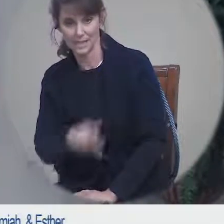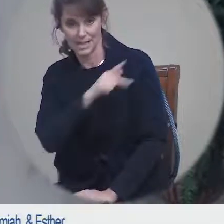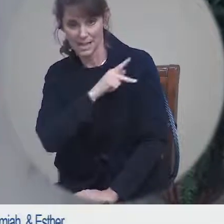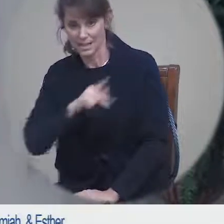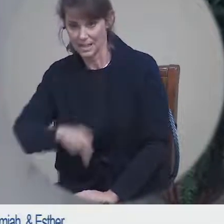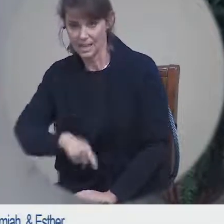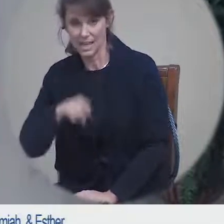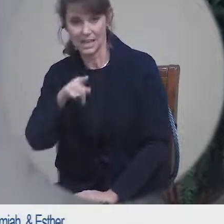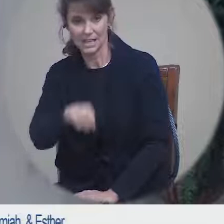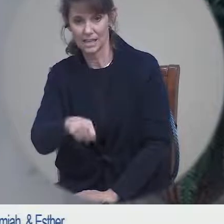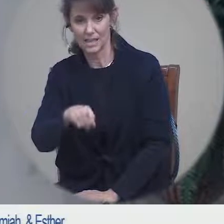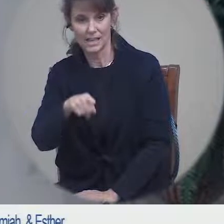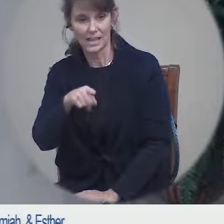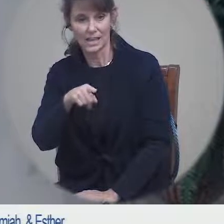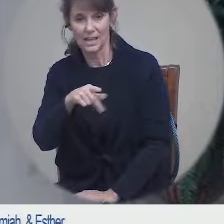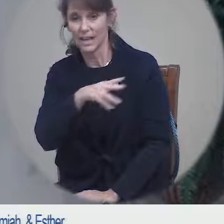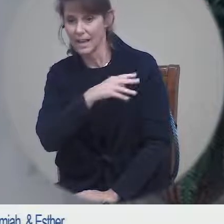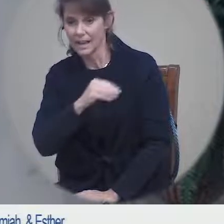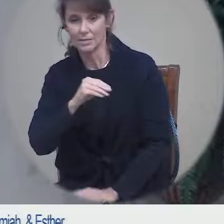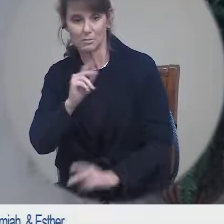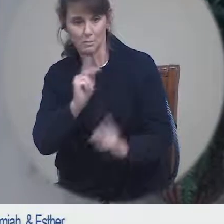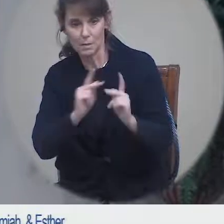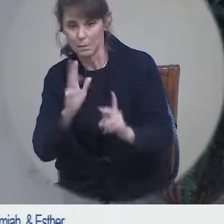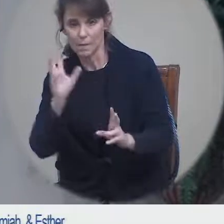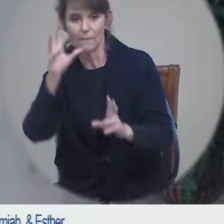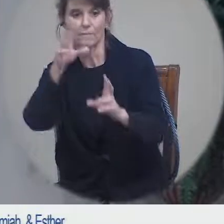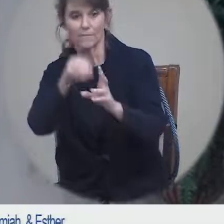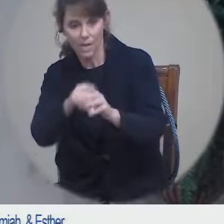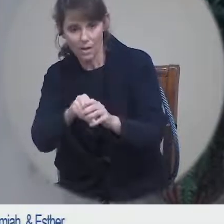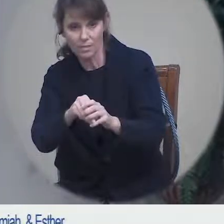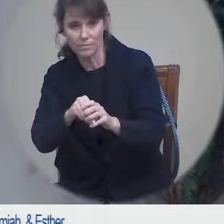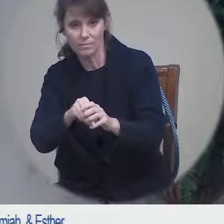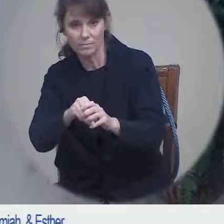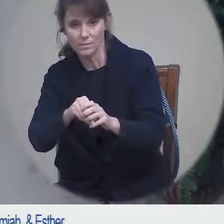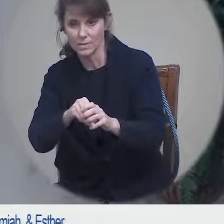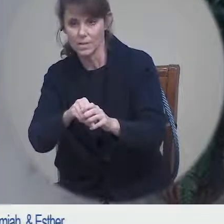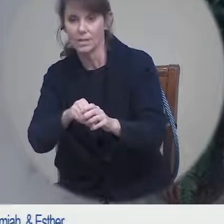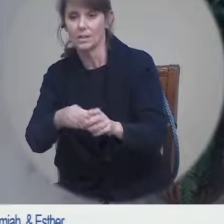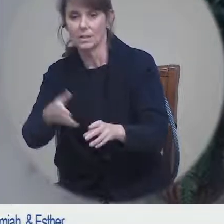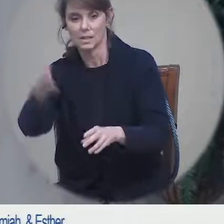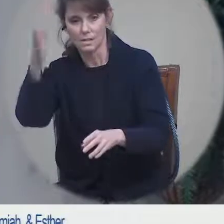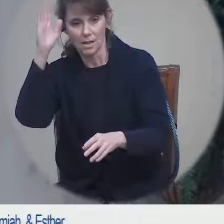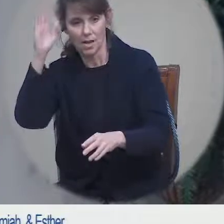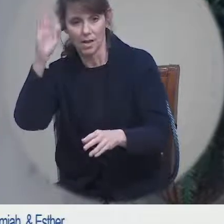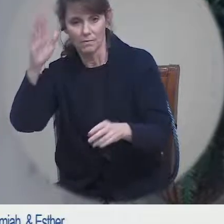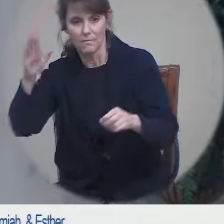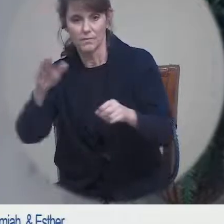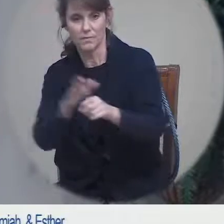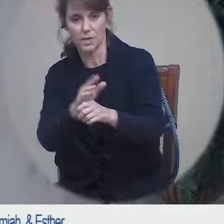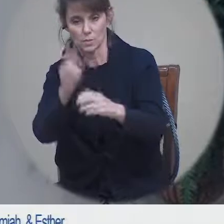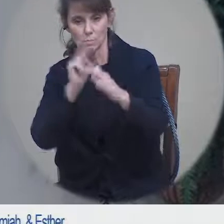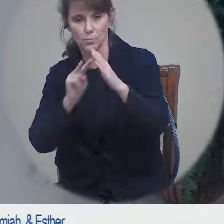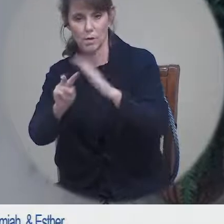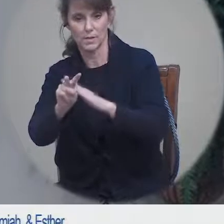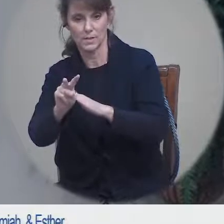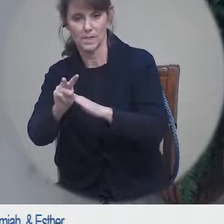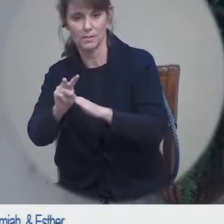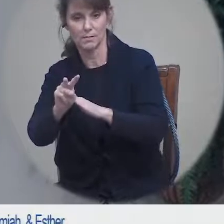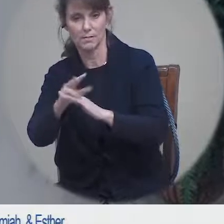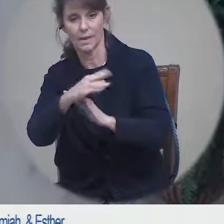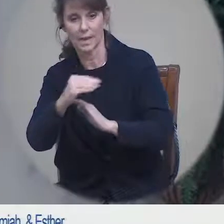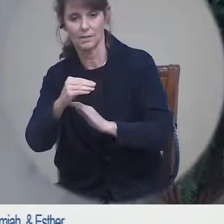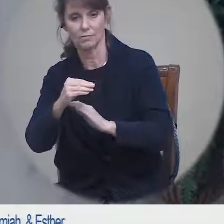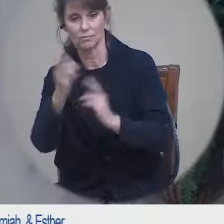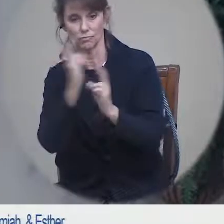were hinged the survival of the chosen nation, the fulfillment of prophecy, the coming of the Redeemer, and therefore the whole work of